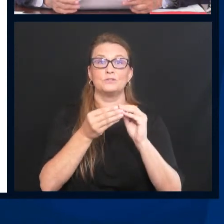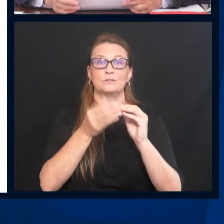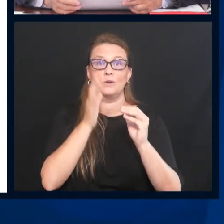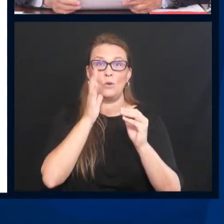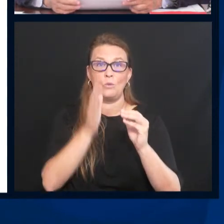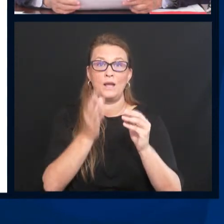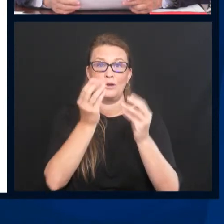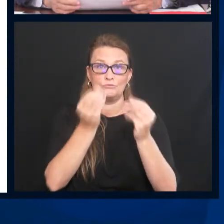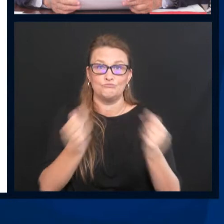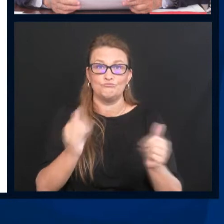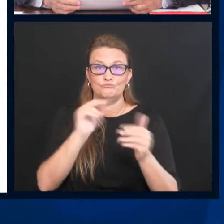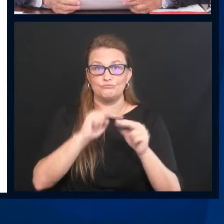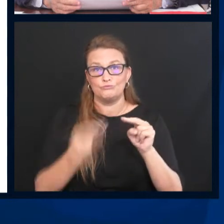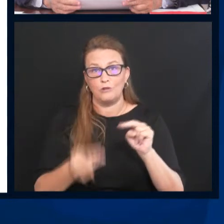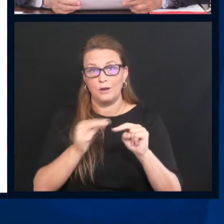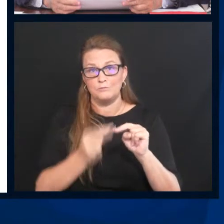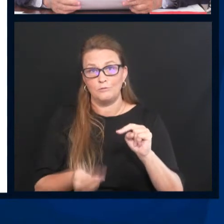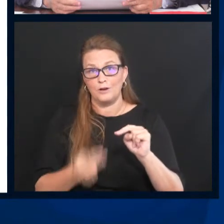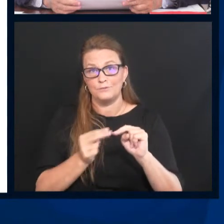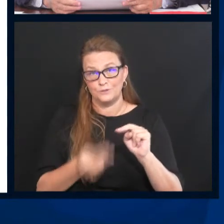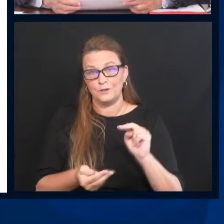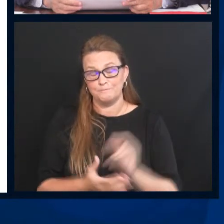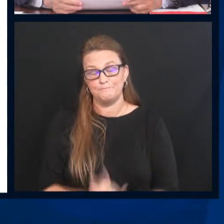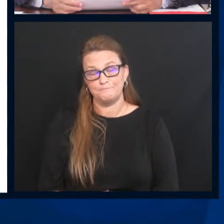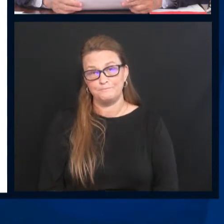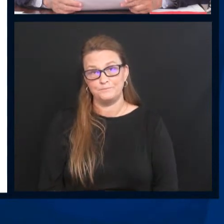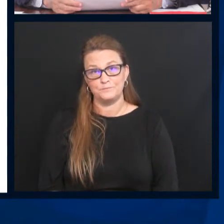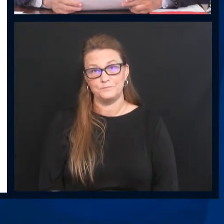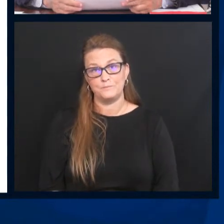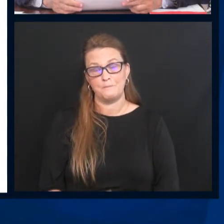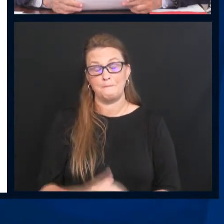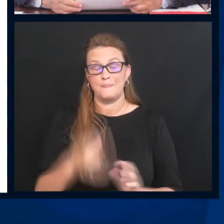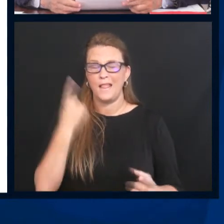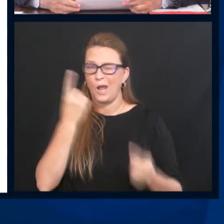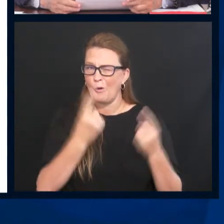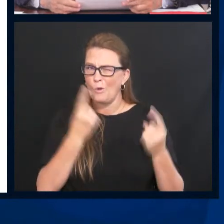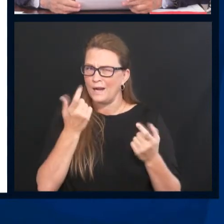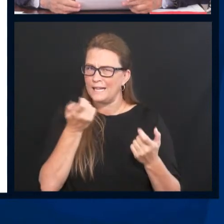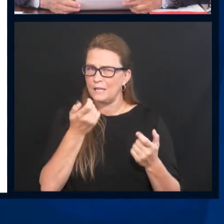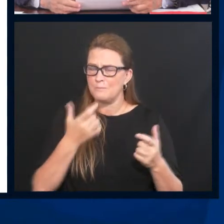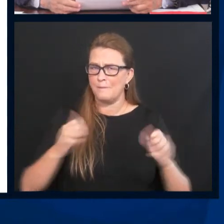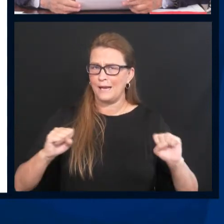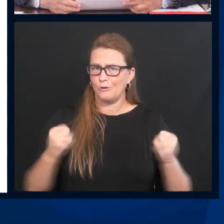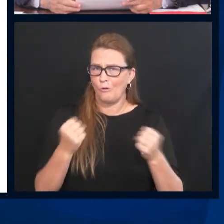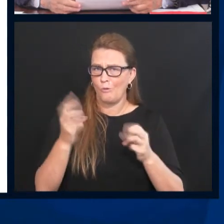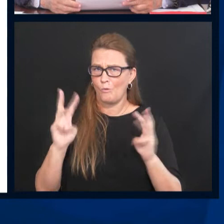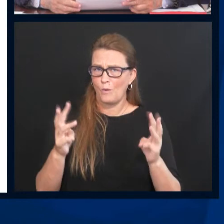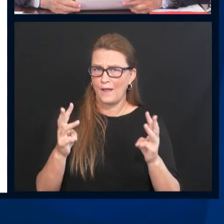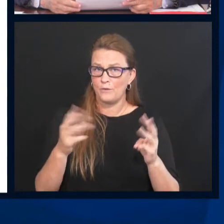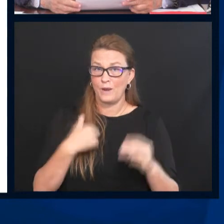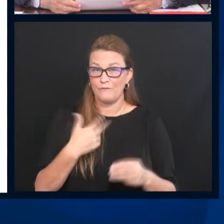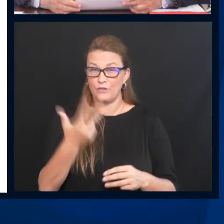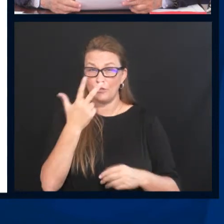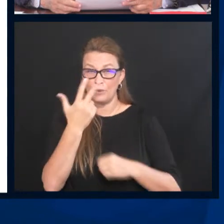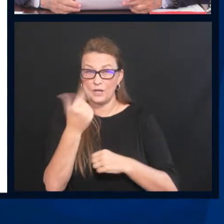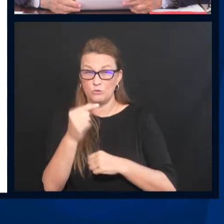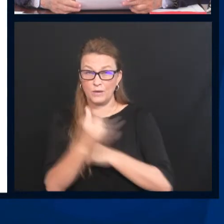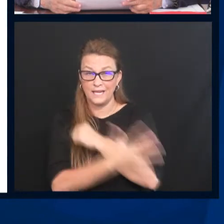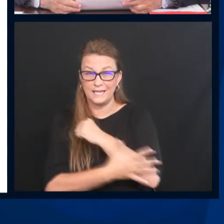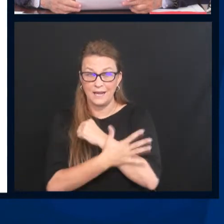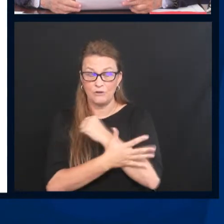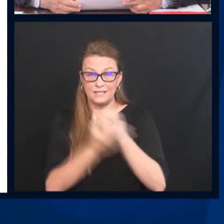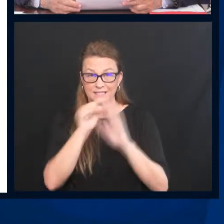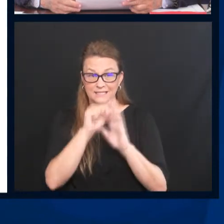and more significantly. I worry about the cold weather. We do have 3 green counties in our state